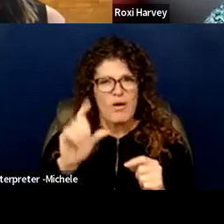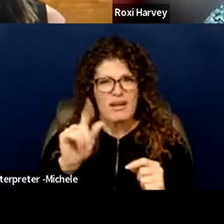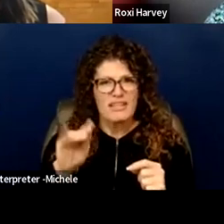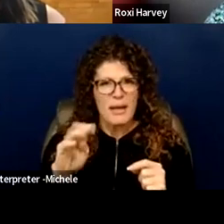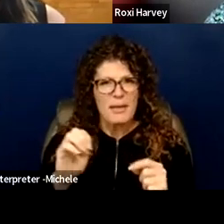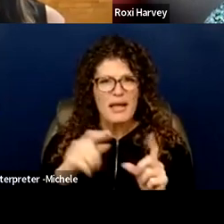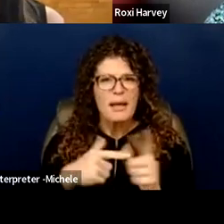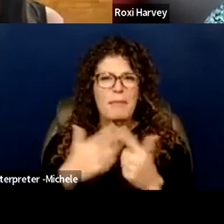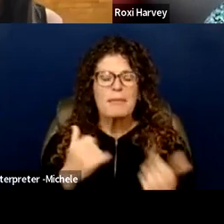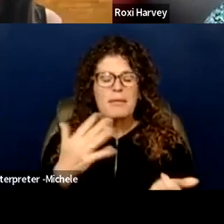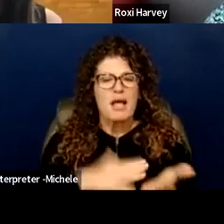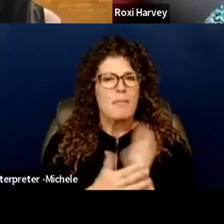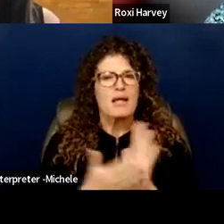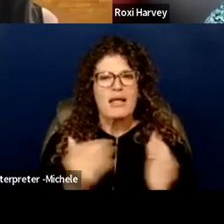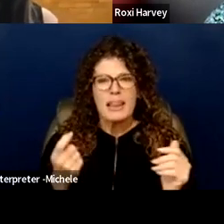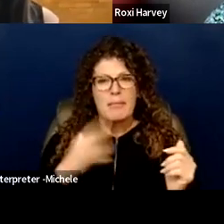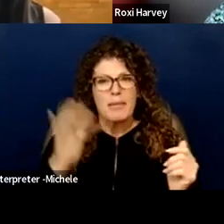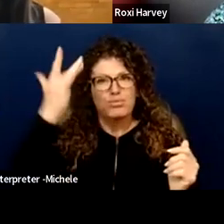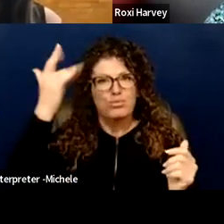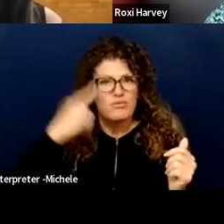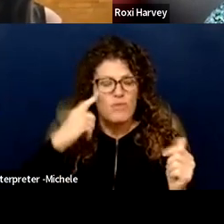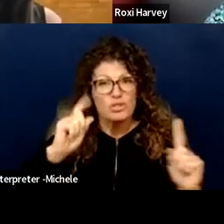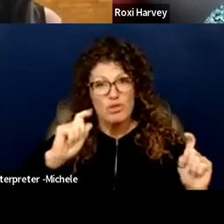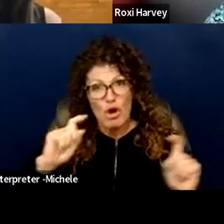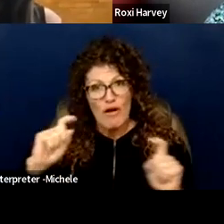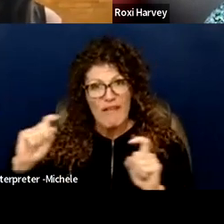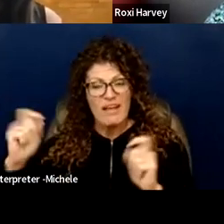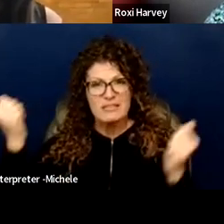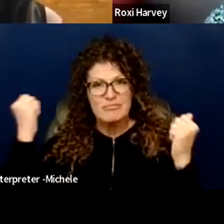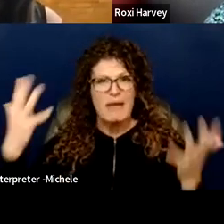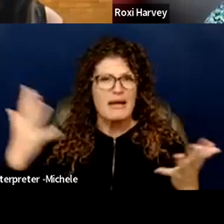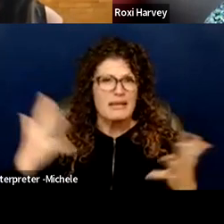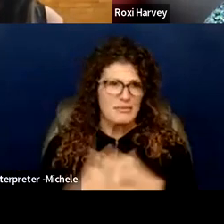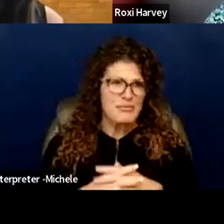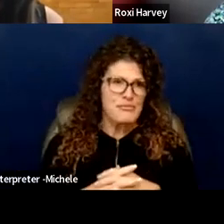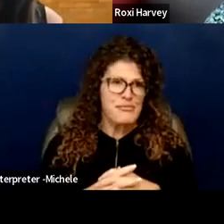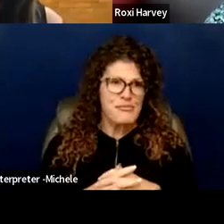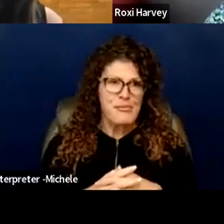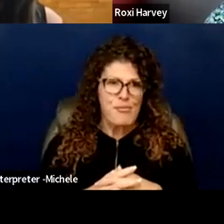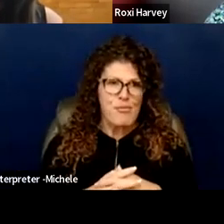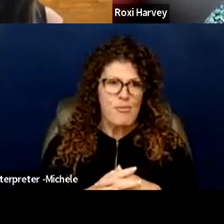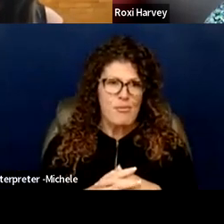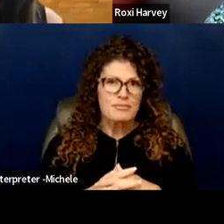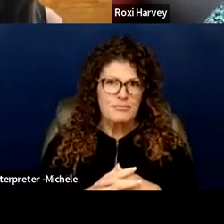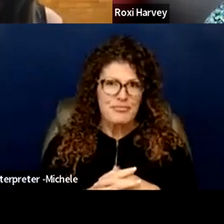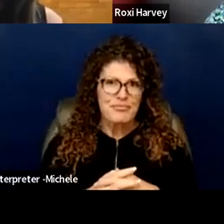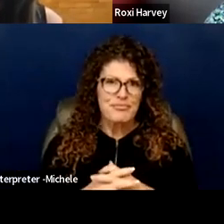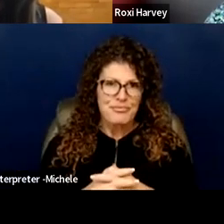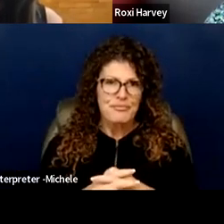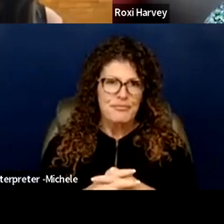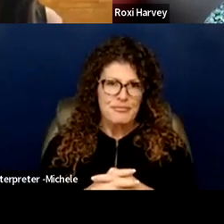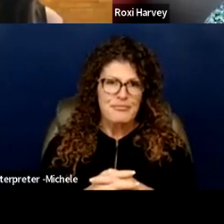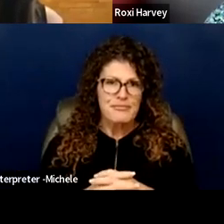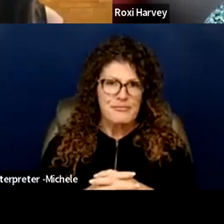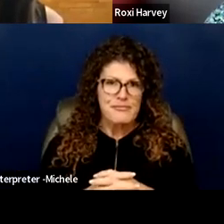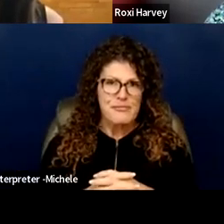little bit of survey fatigue if we're also asking for a lengthy survey on that. All right. Actually,